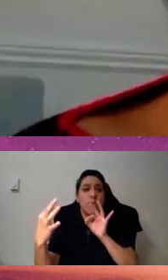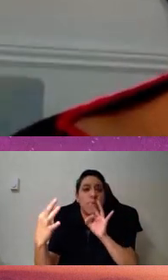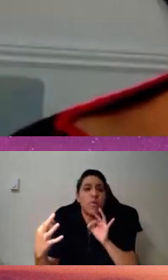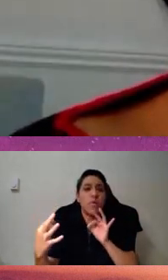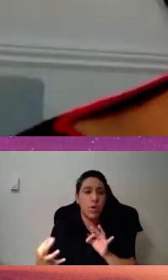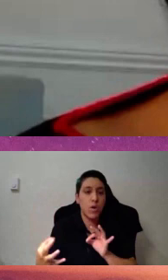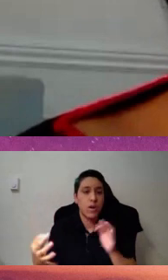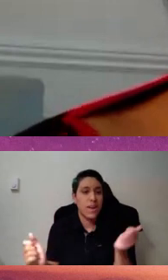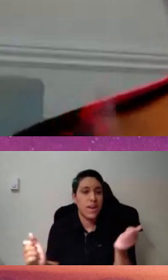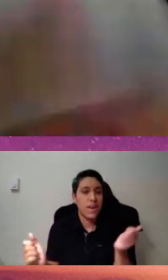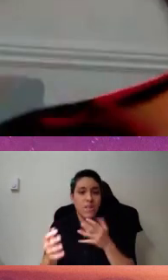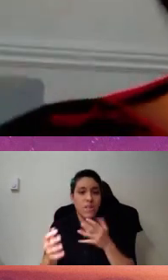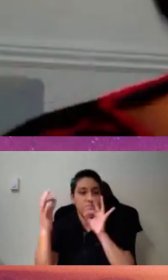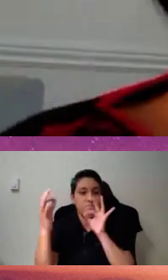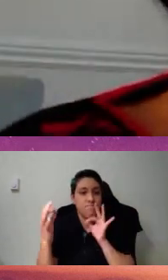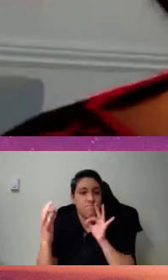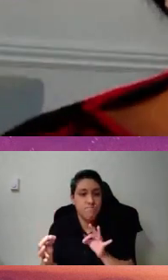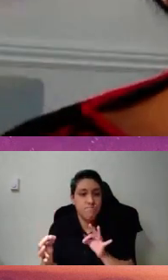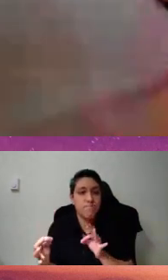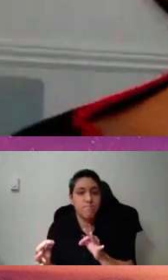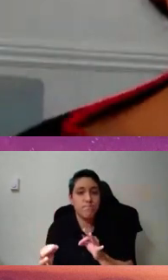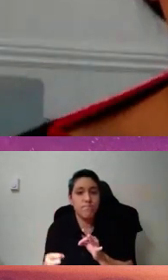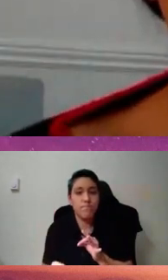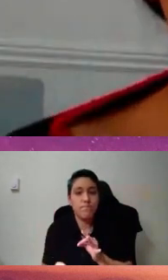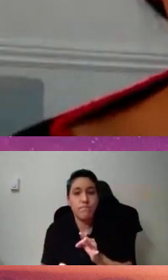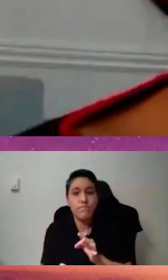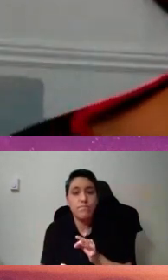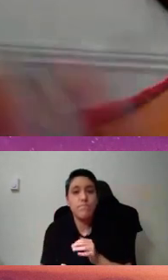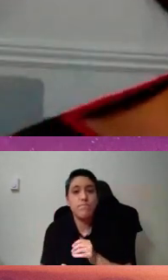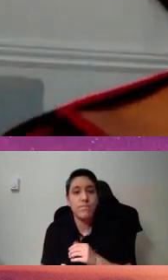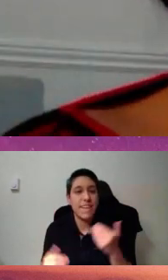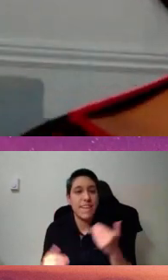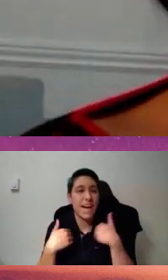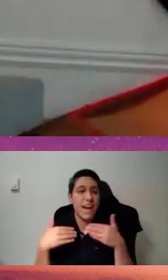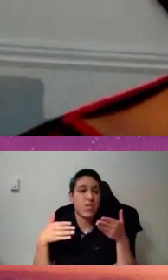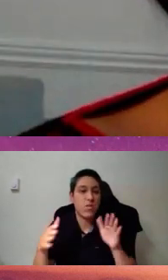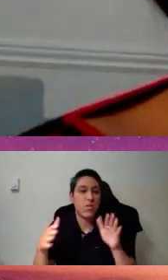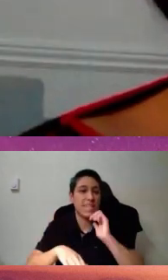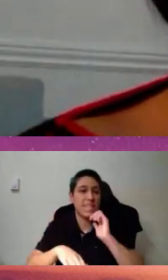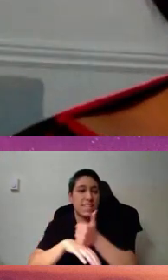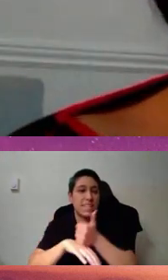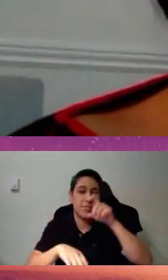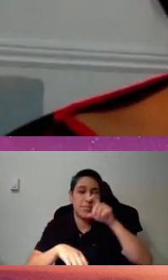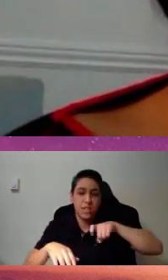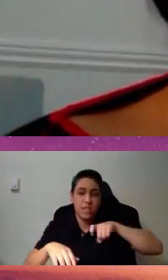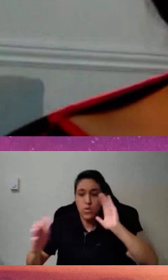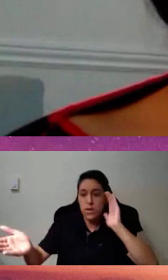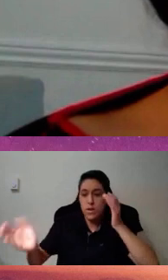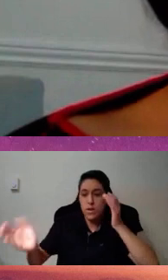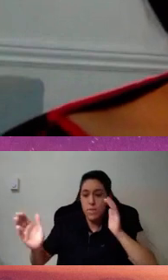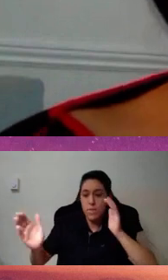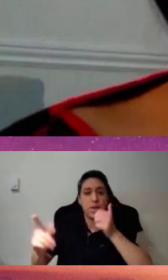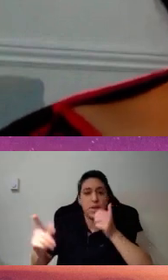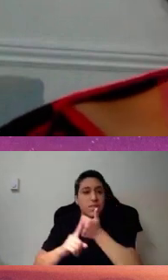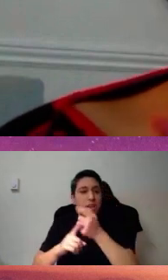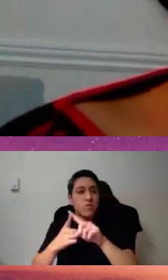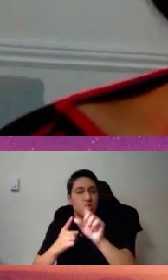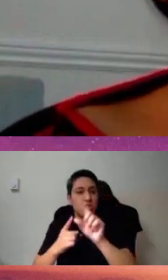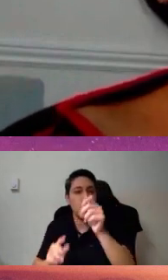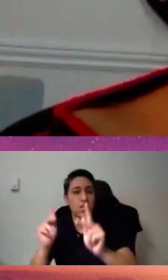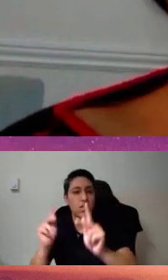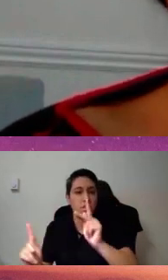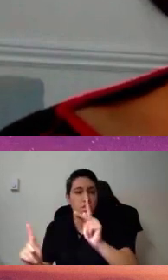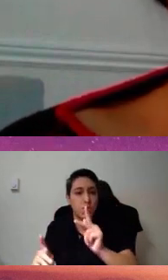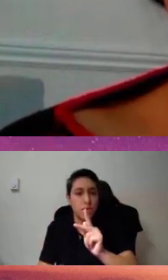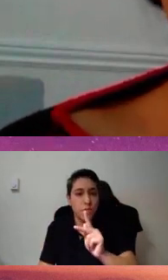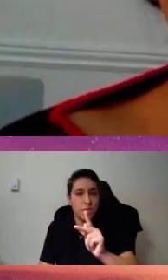this way of trying to measure up to people, especially being in spaces where, you know,